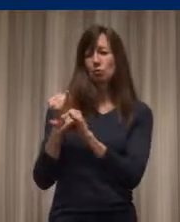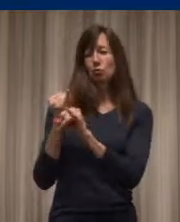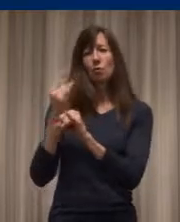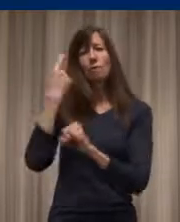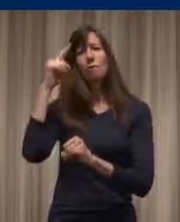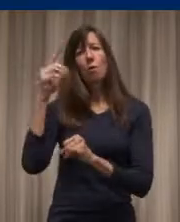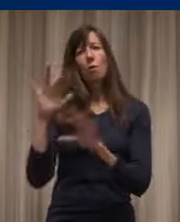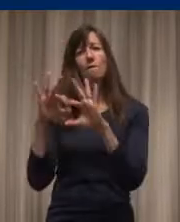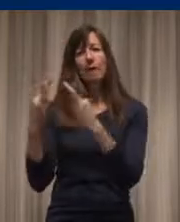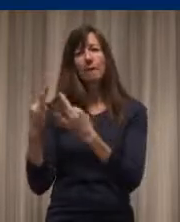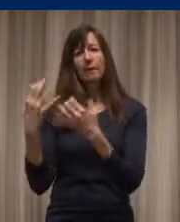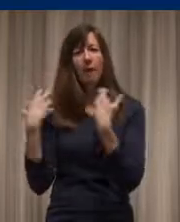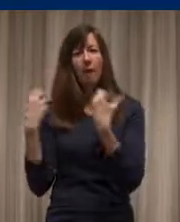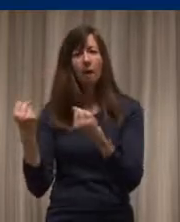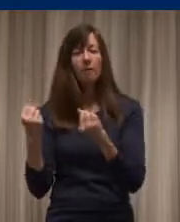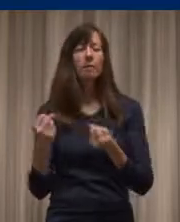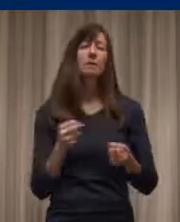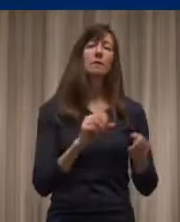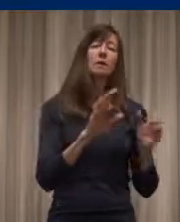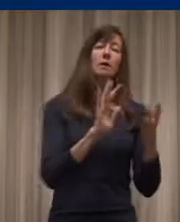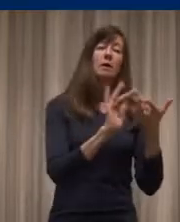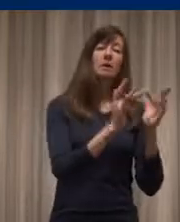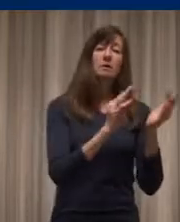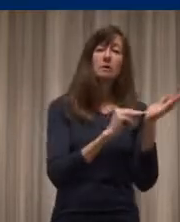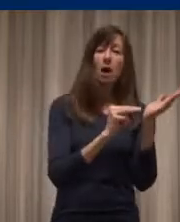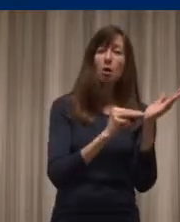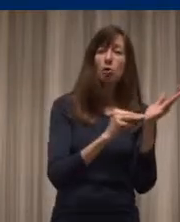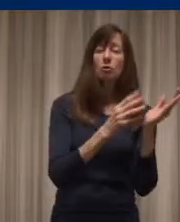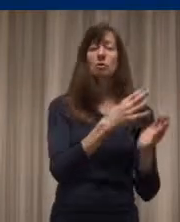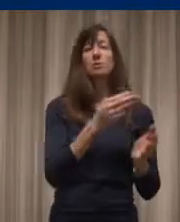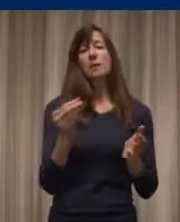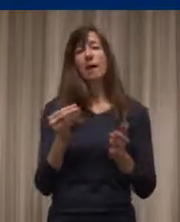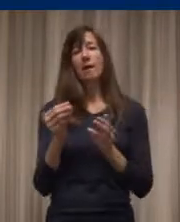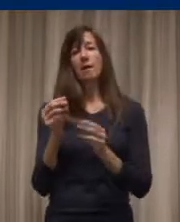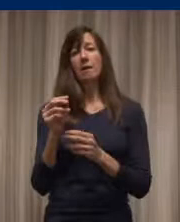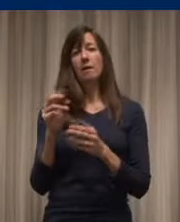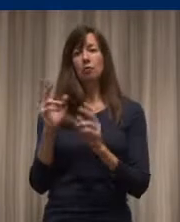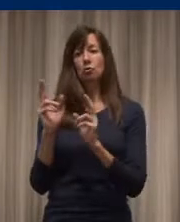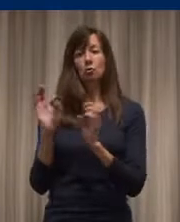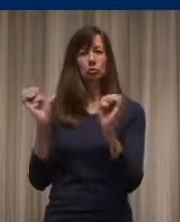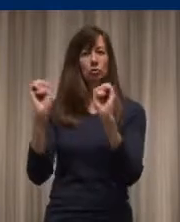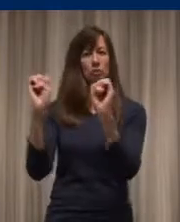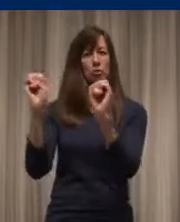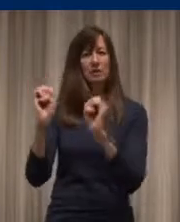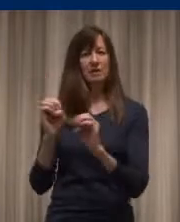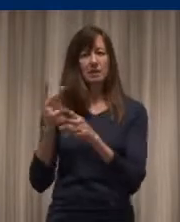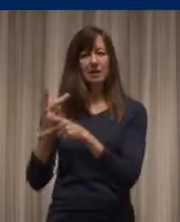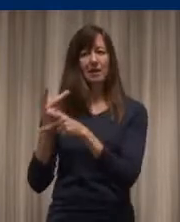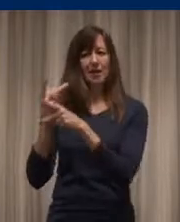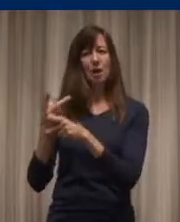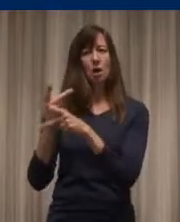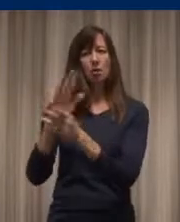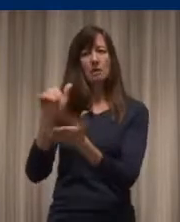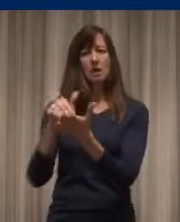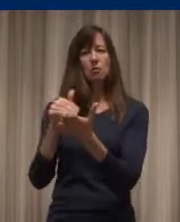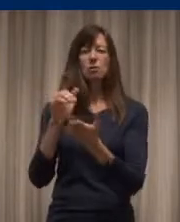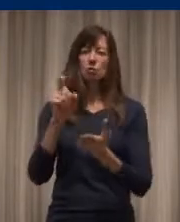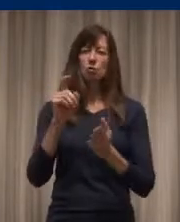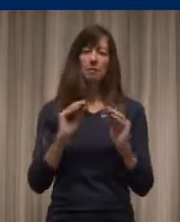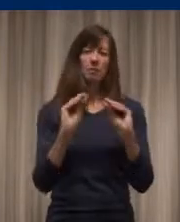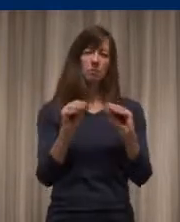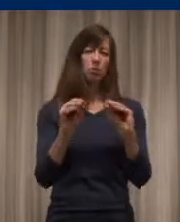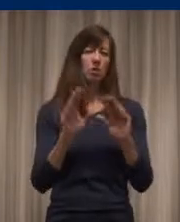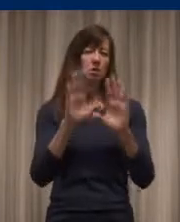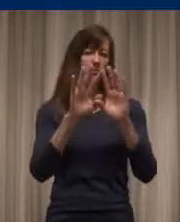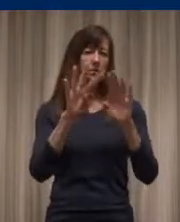provider networks, and our urgent care clinics, which should be on here but are not on here, so we'll add that for our next